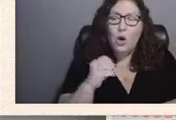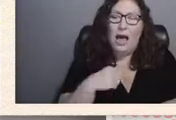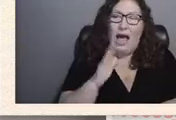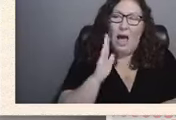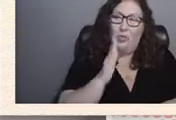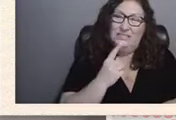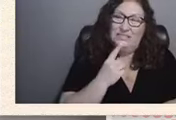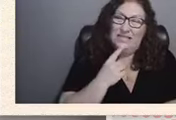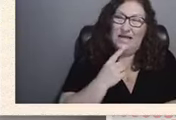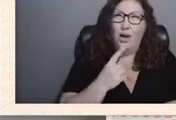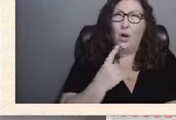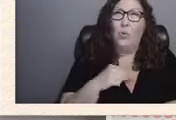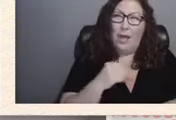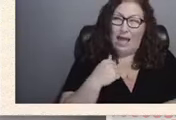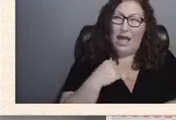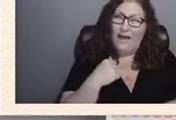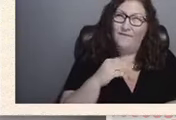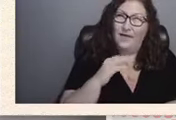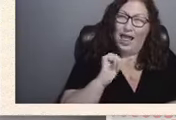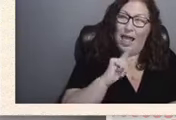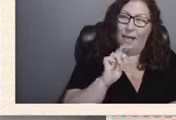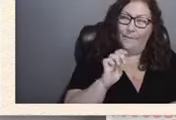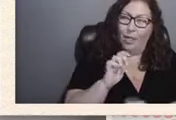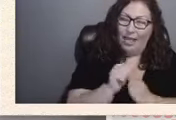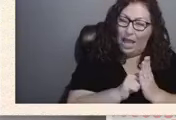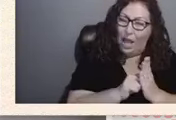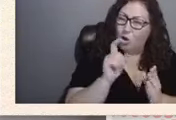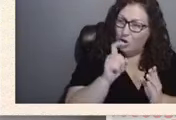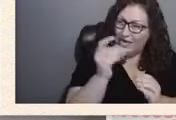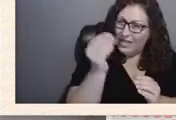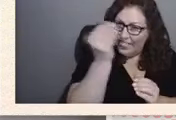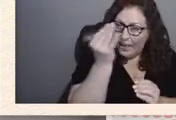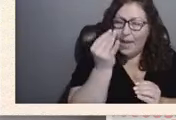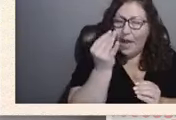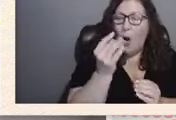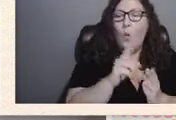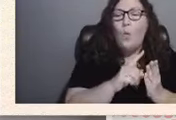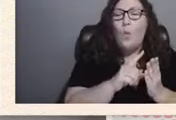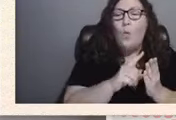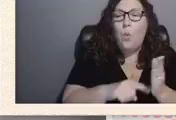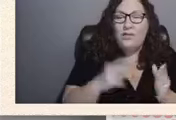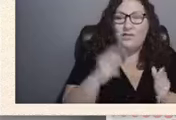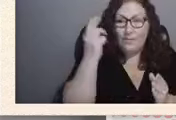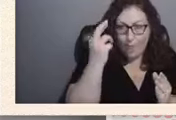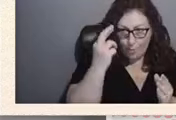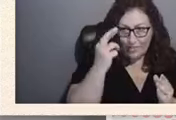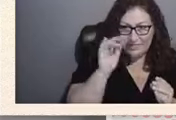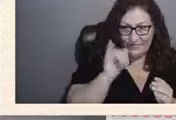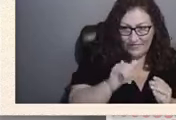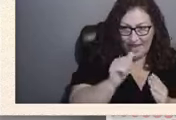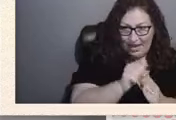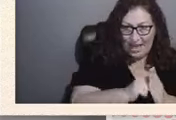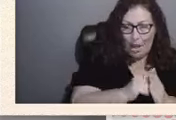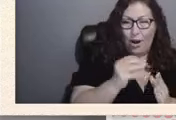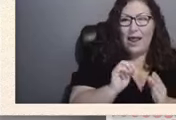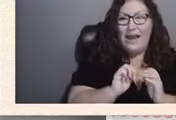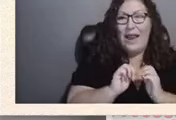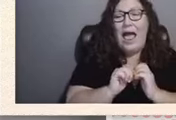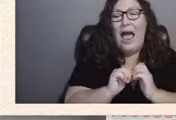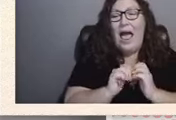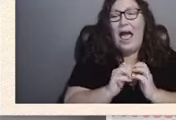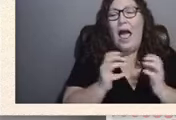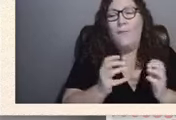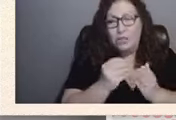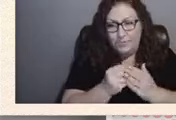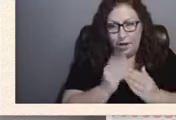when you have an ABLE account, it's to think about, what is the purpose of it, and then how much money is going to go in it, and